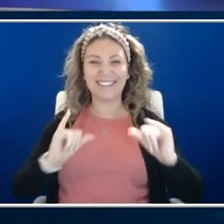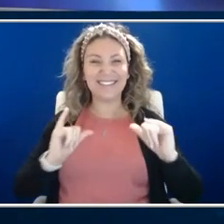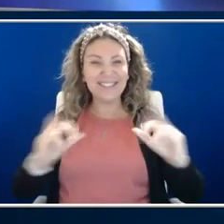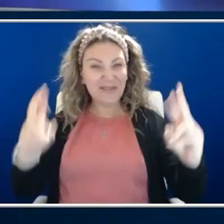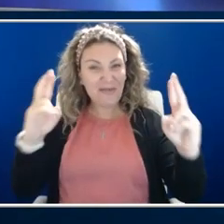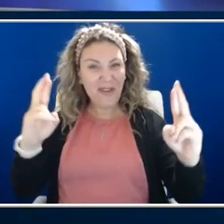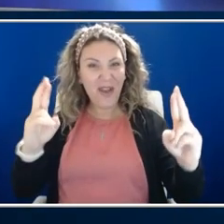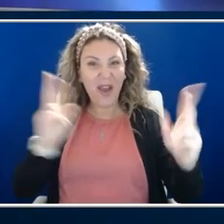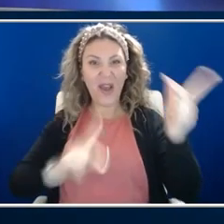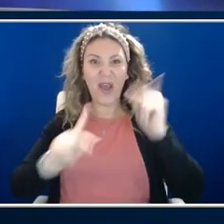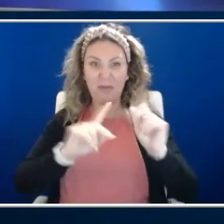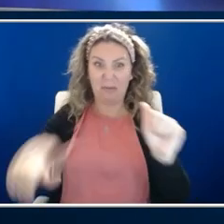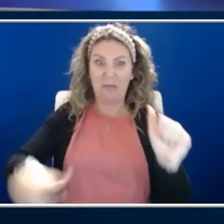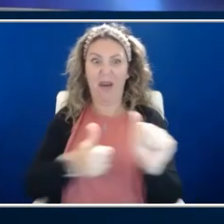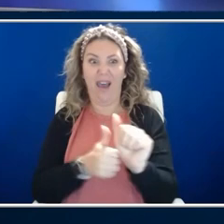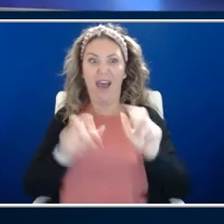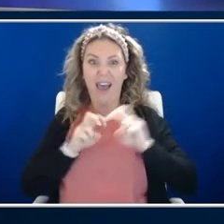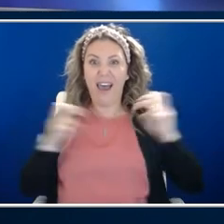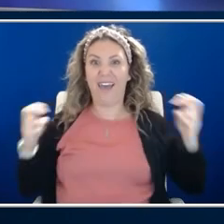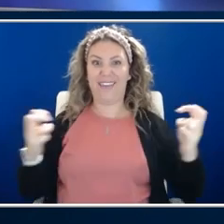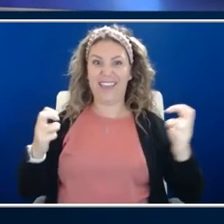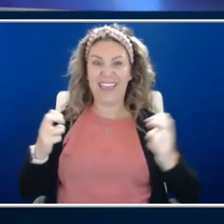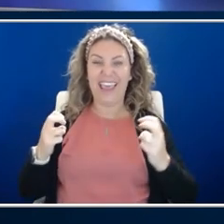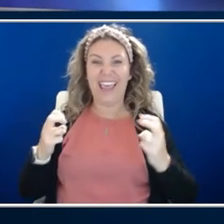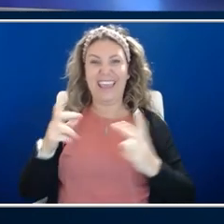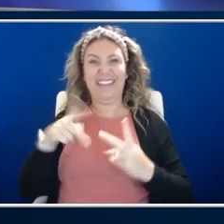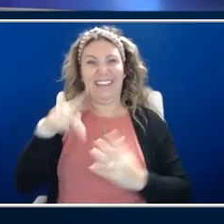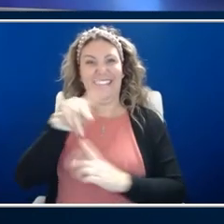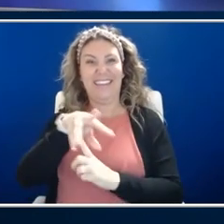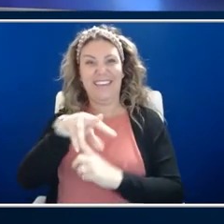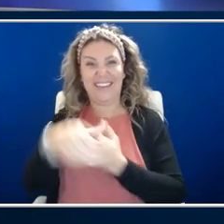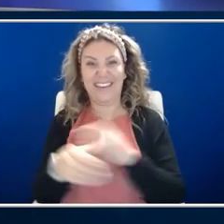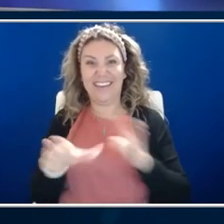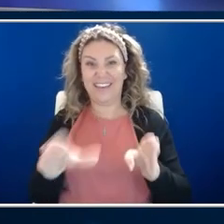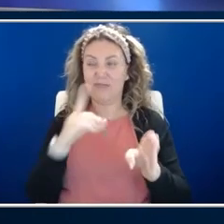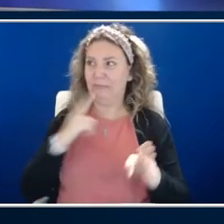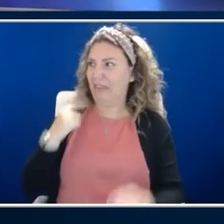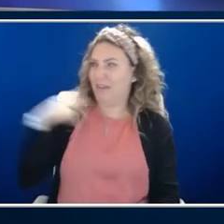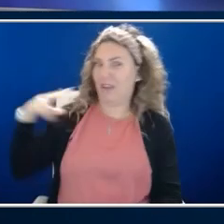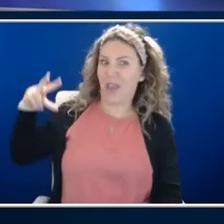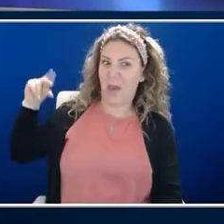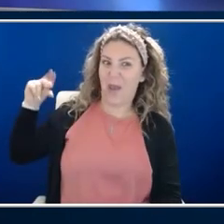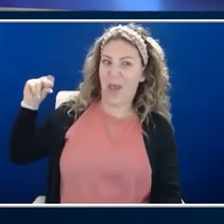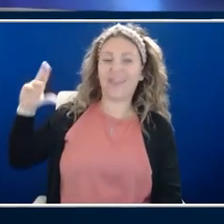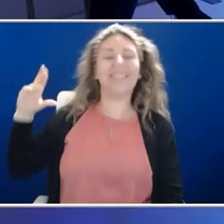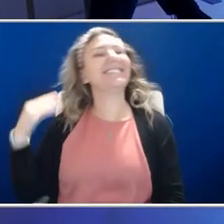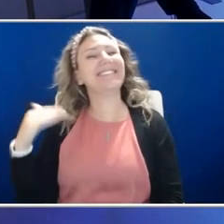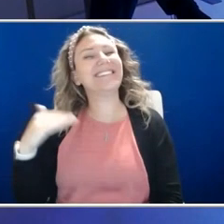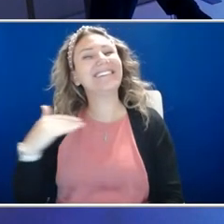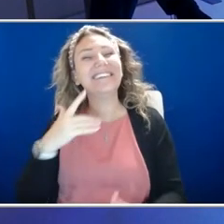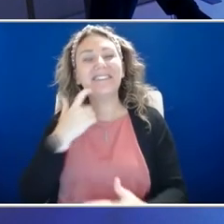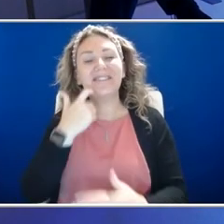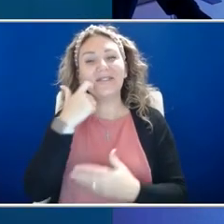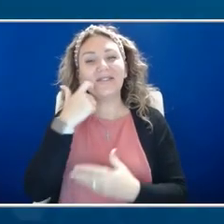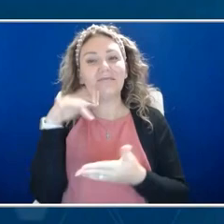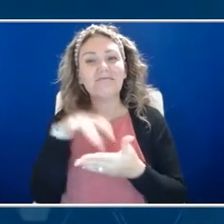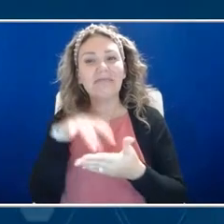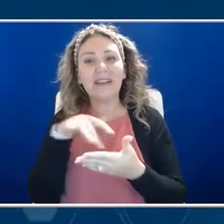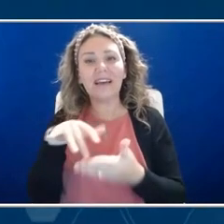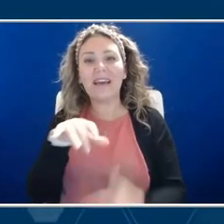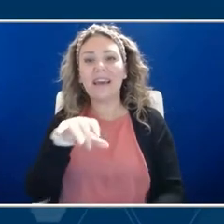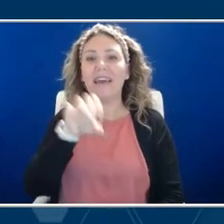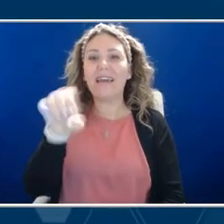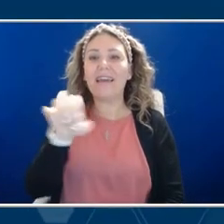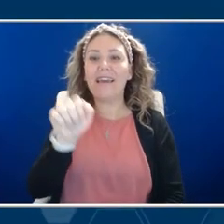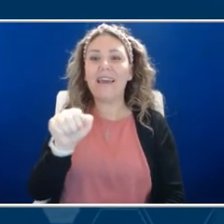people in the back of the studio think the answer to that is no at the moment. Okay, the study used information in an EHR for research. We